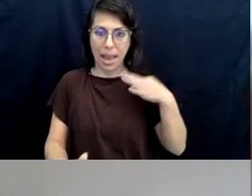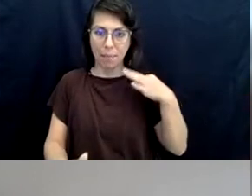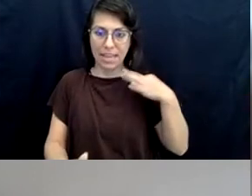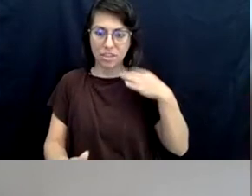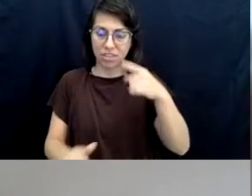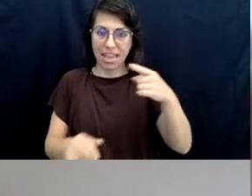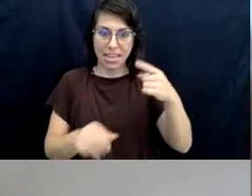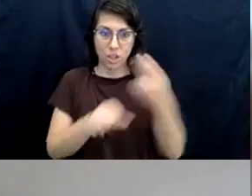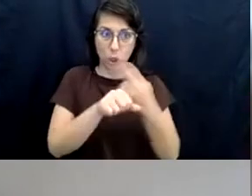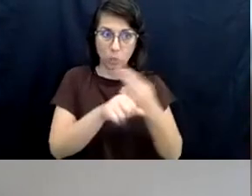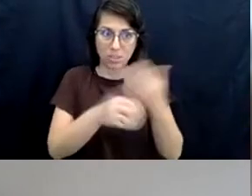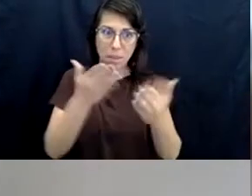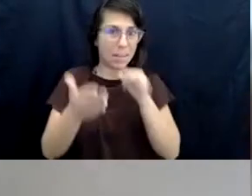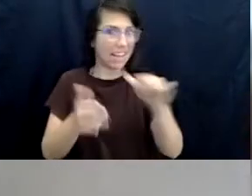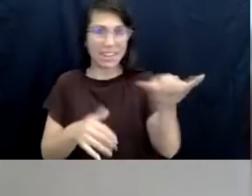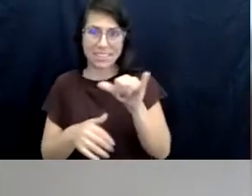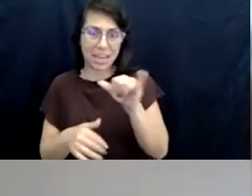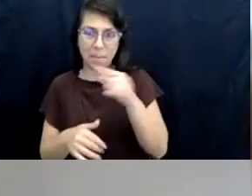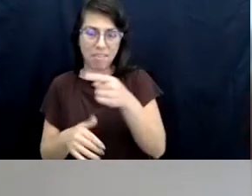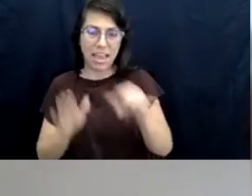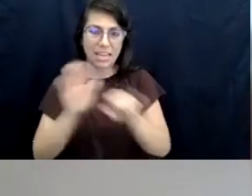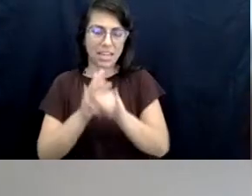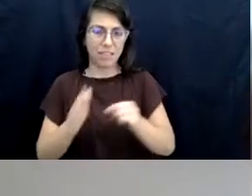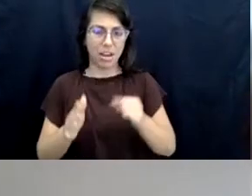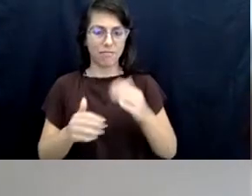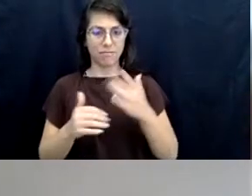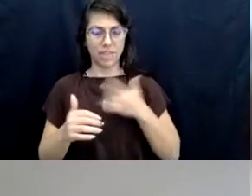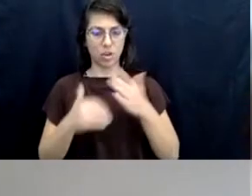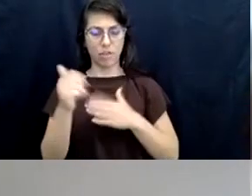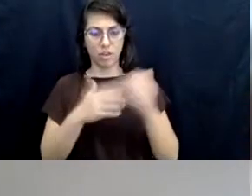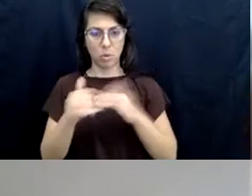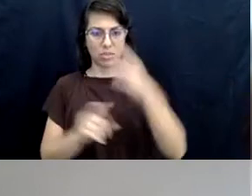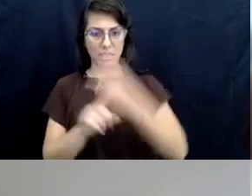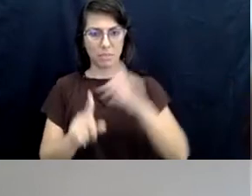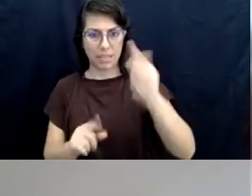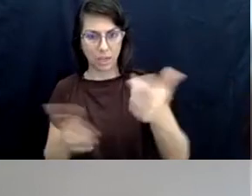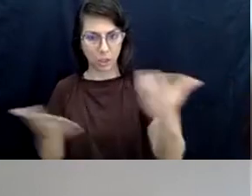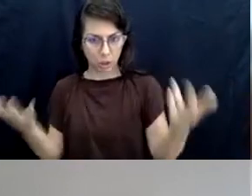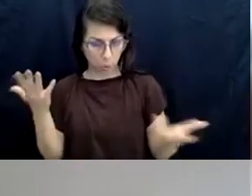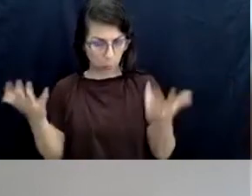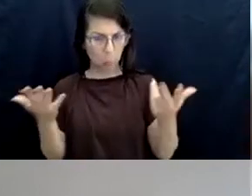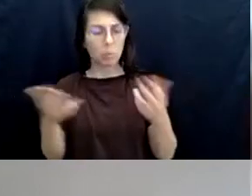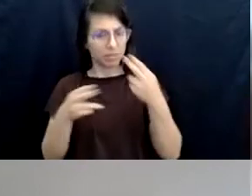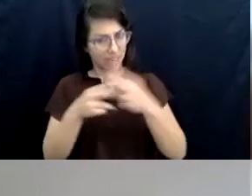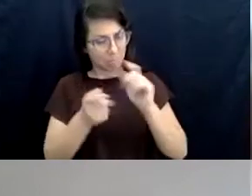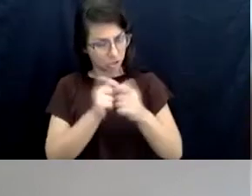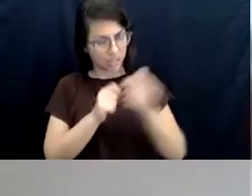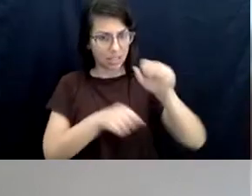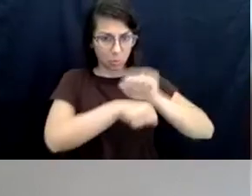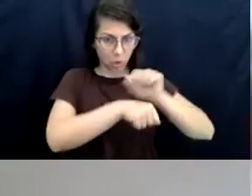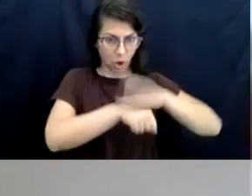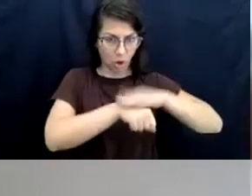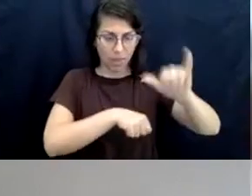months later, right? So we're working on coming up with a process where students can change their names, but we've also had a lot of cisgender students who